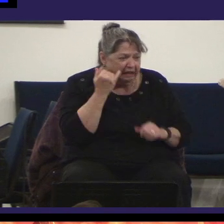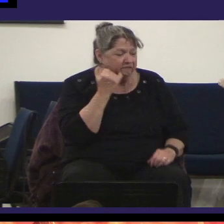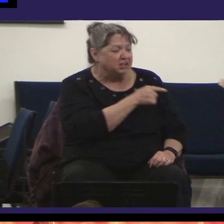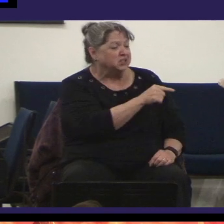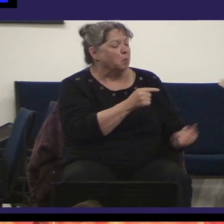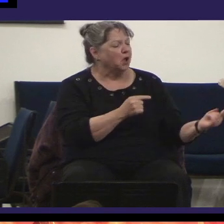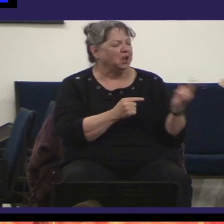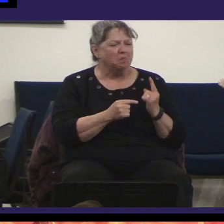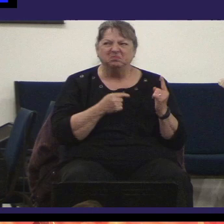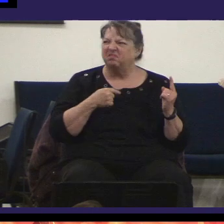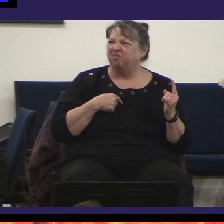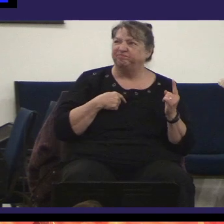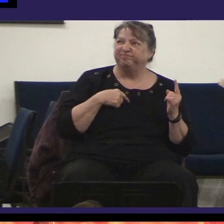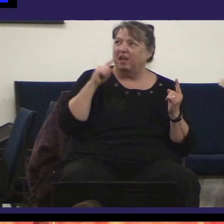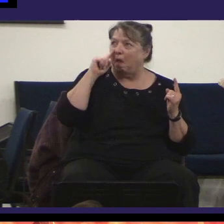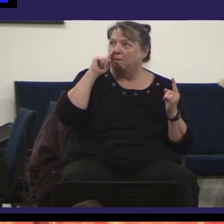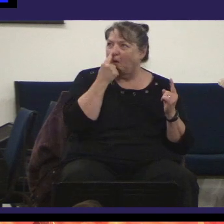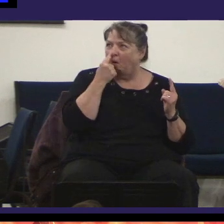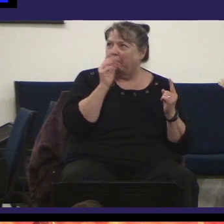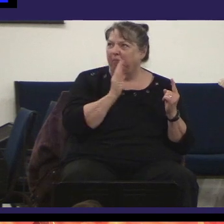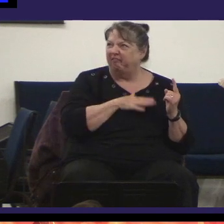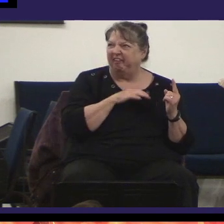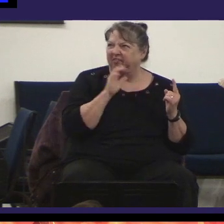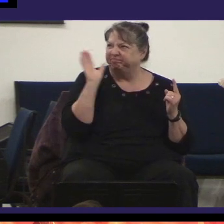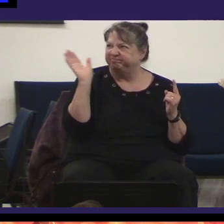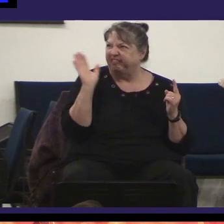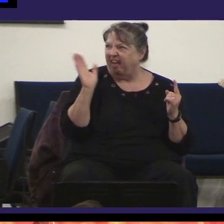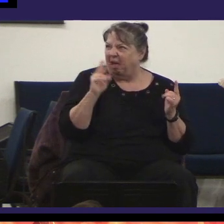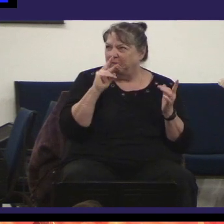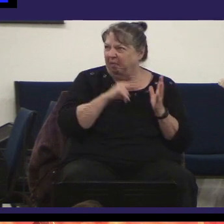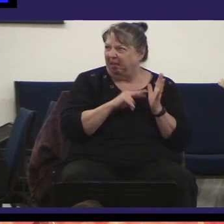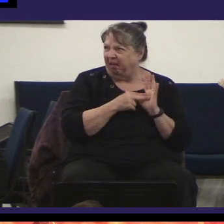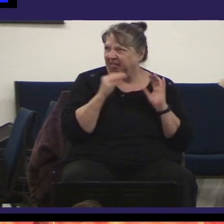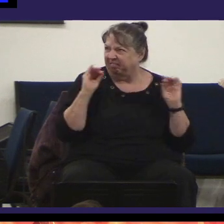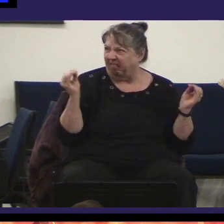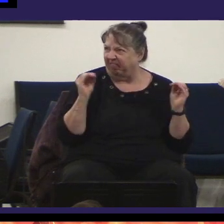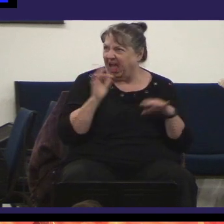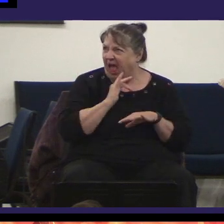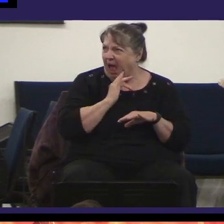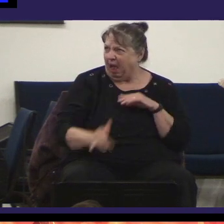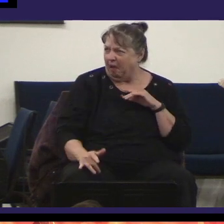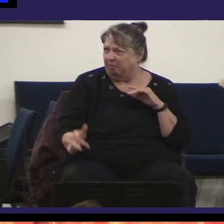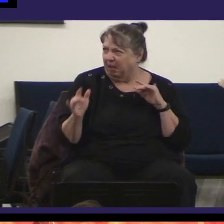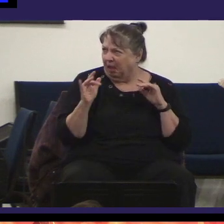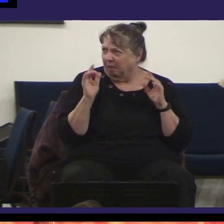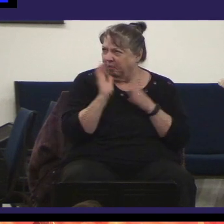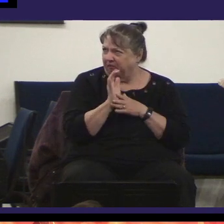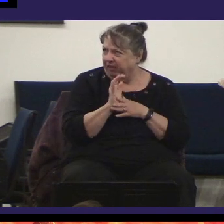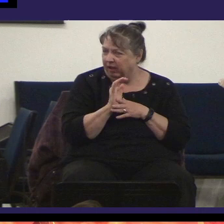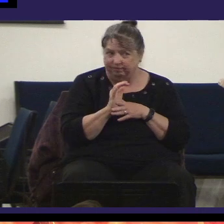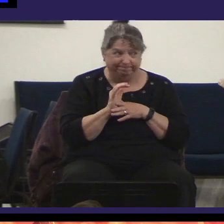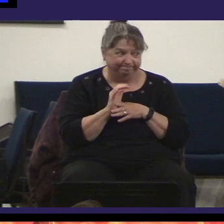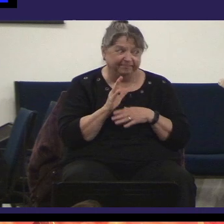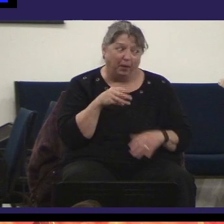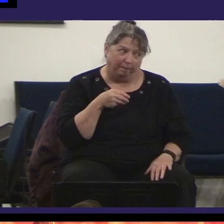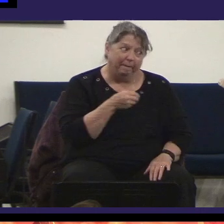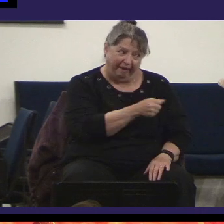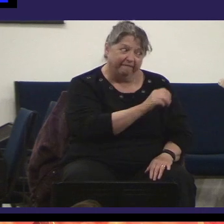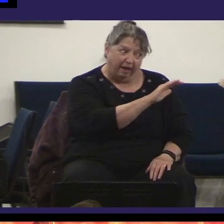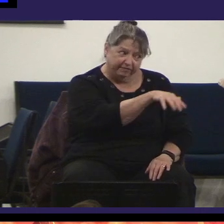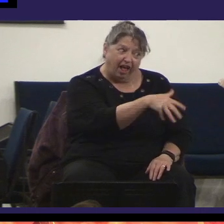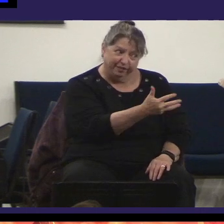The 20th, I want you to, let's be praying about that, that movie. Also wanted